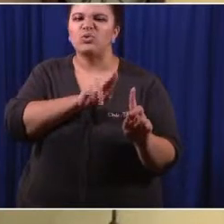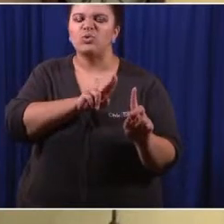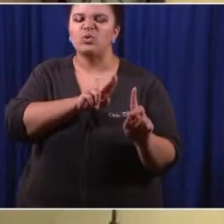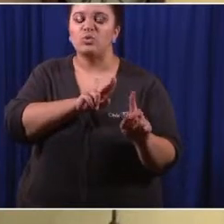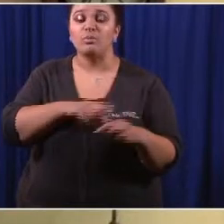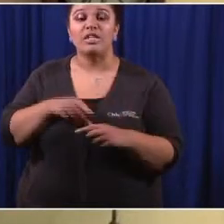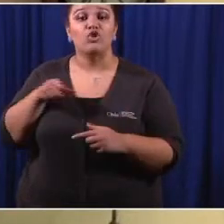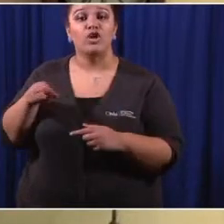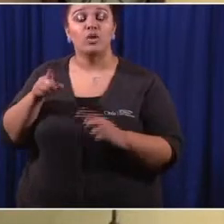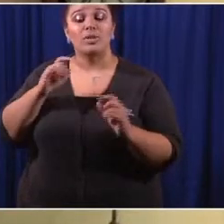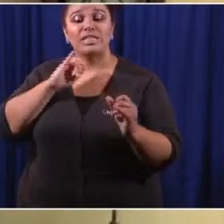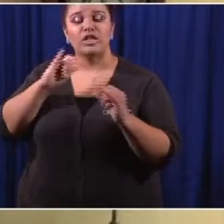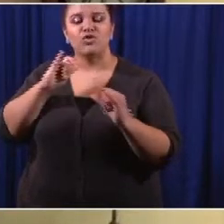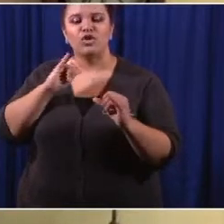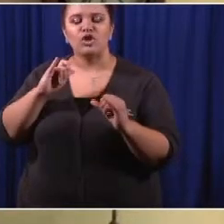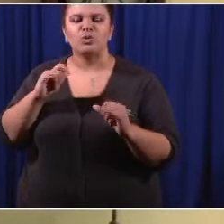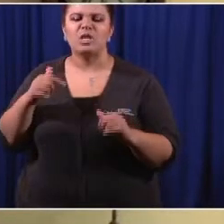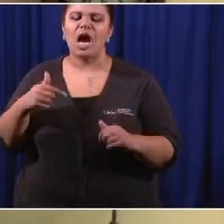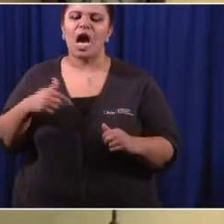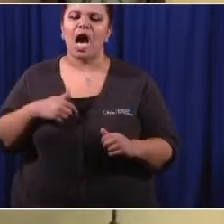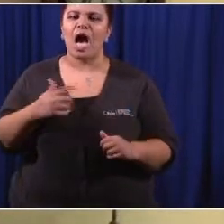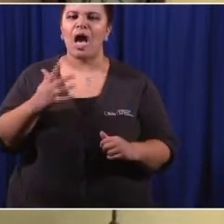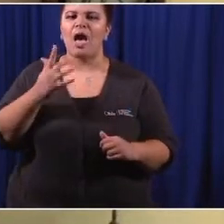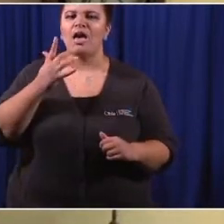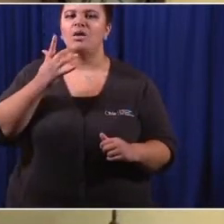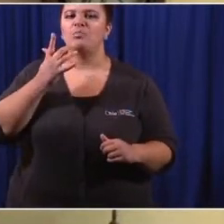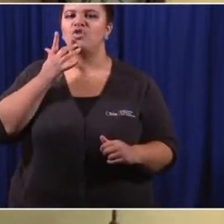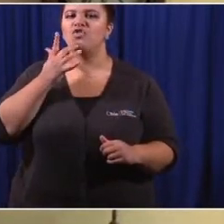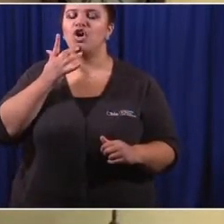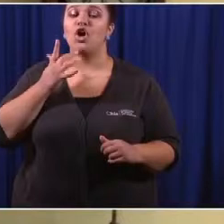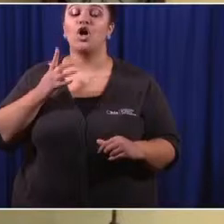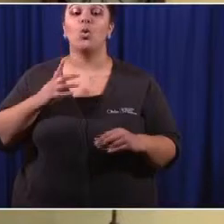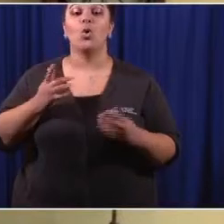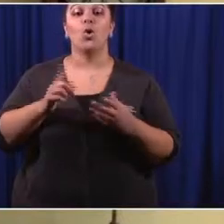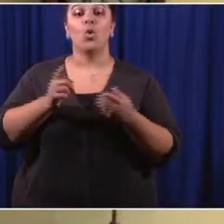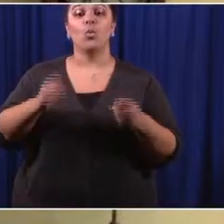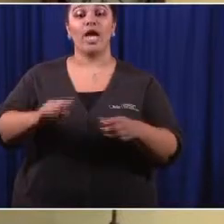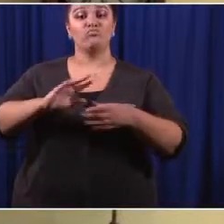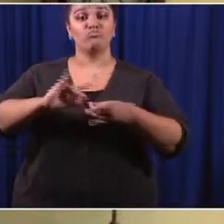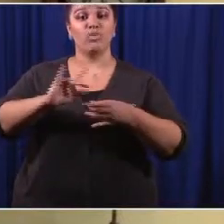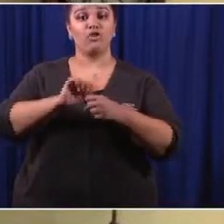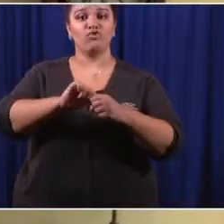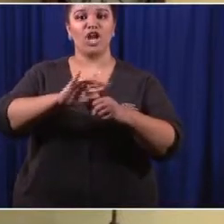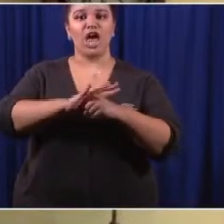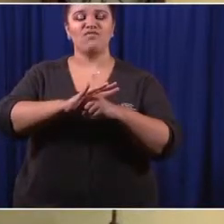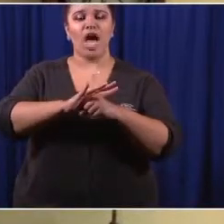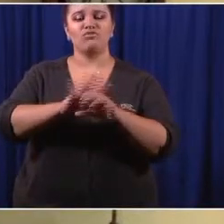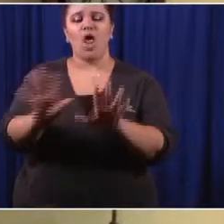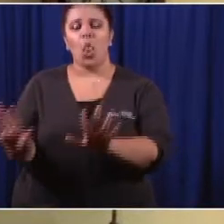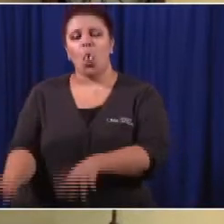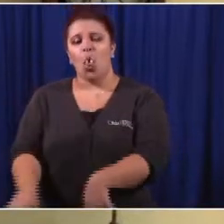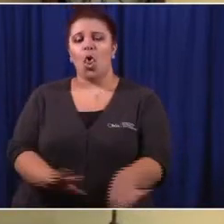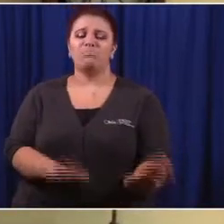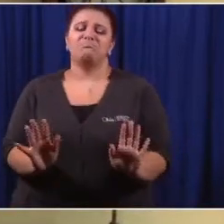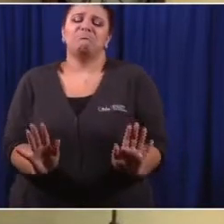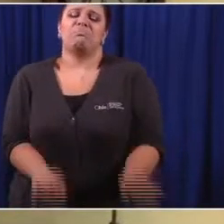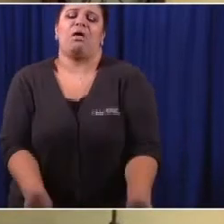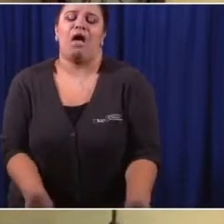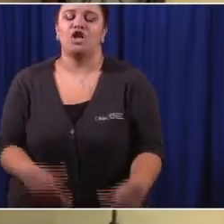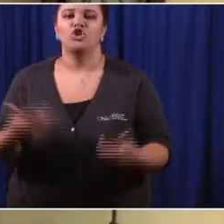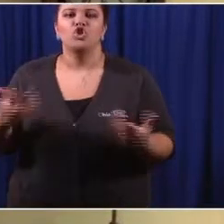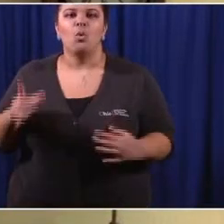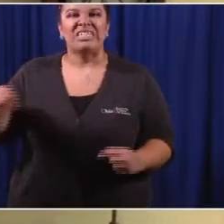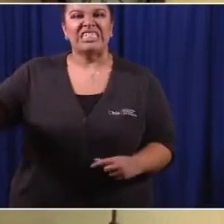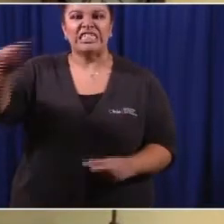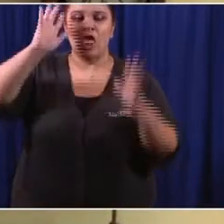always play it down. I still like playing it down because I don't want to create a panic. And in public, he referred to the virus as a Democrat hoax, said it would